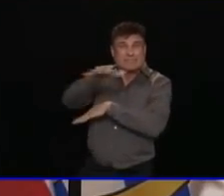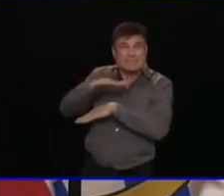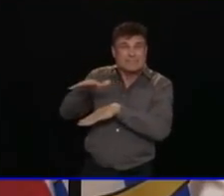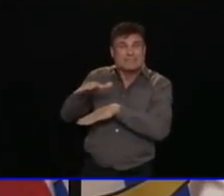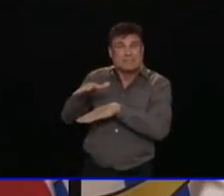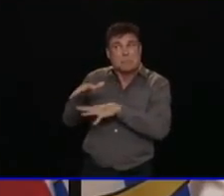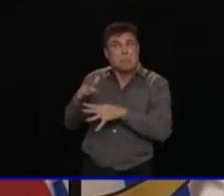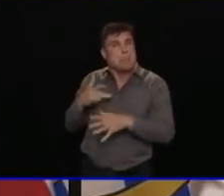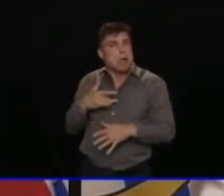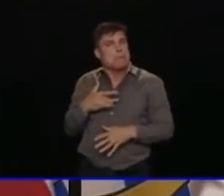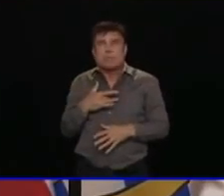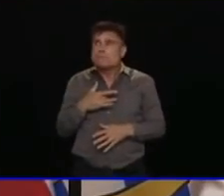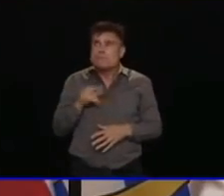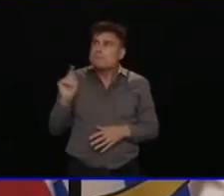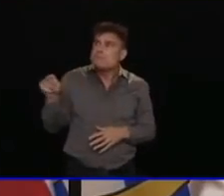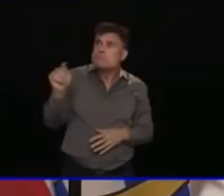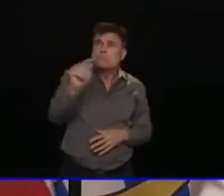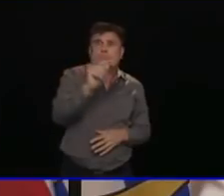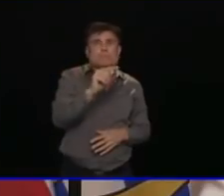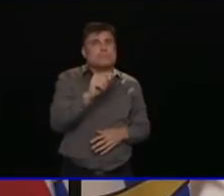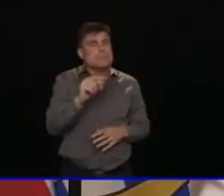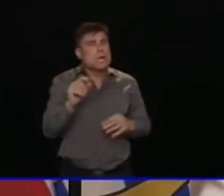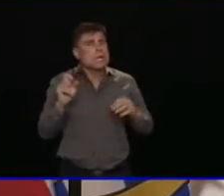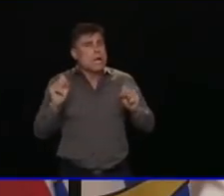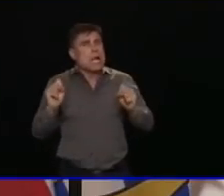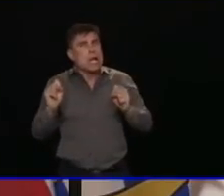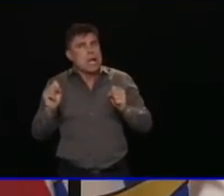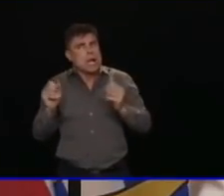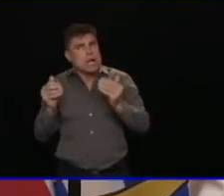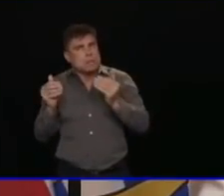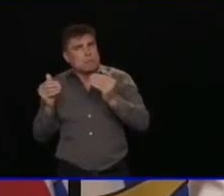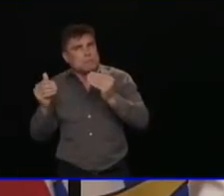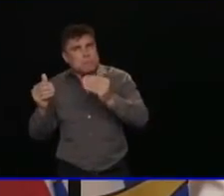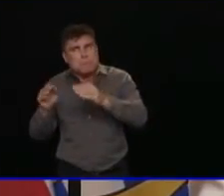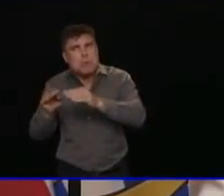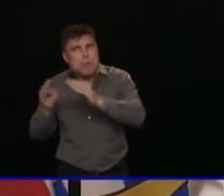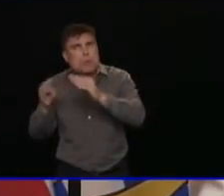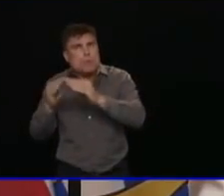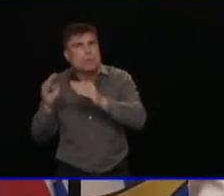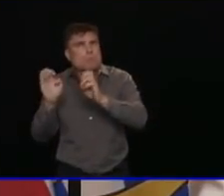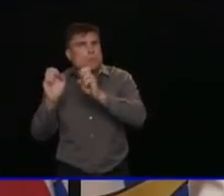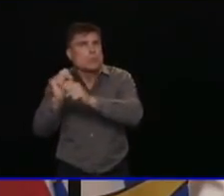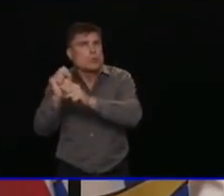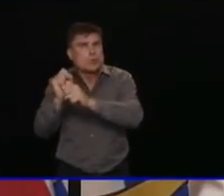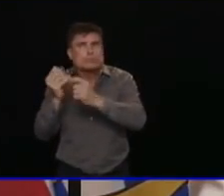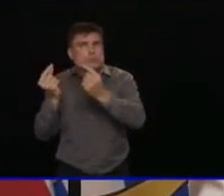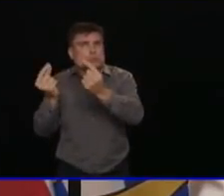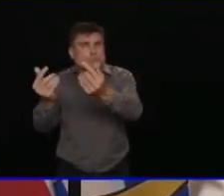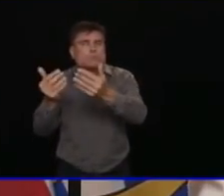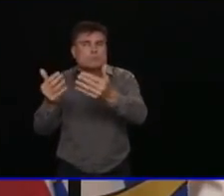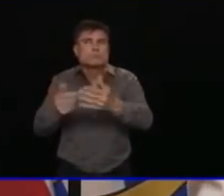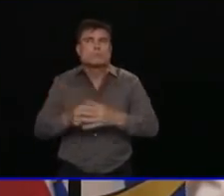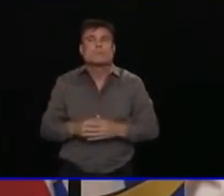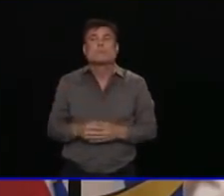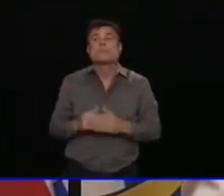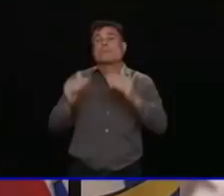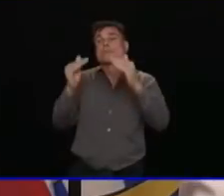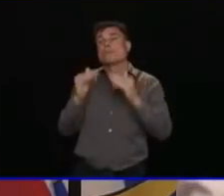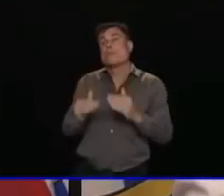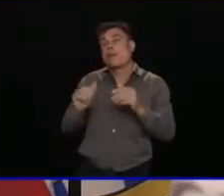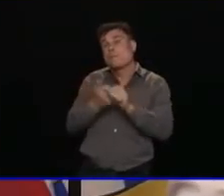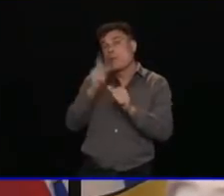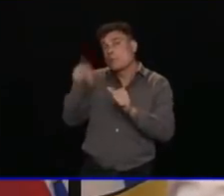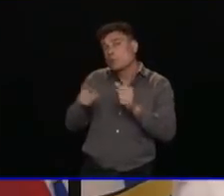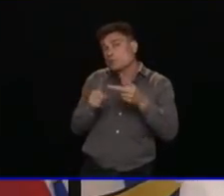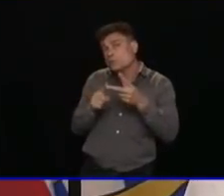Do you have a follow-up, Shannon? I do, yes. Given the spikes we're seeing in cases in certain states, along with the specter of a second